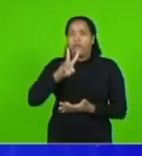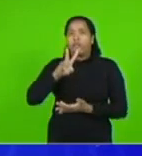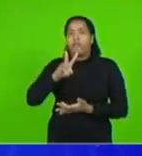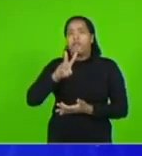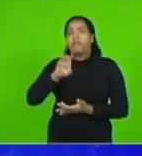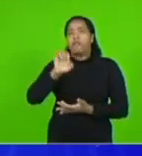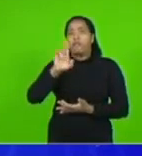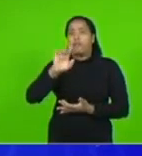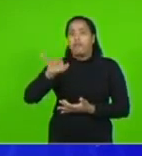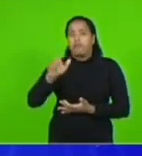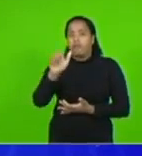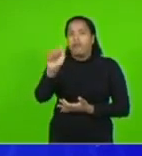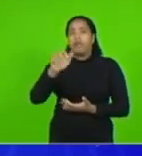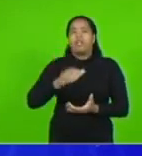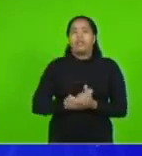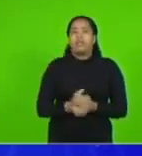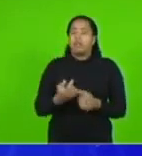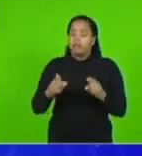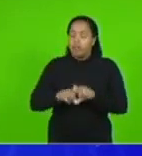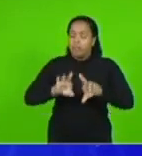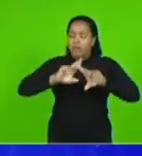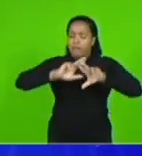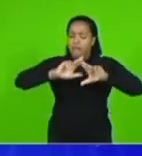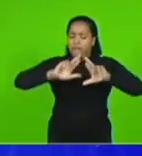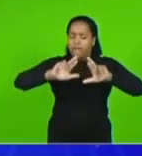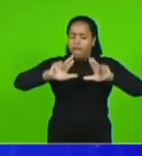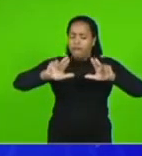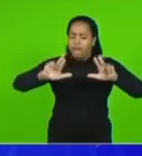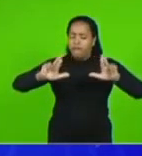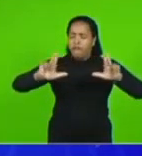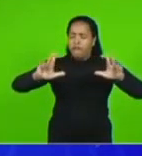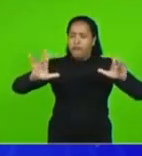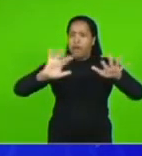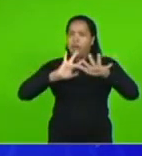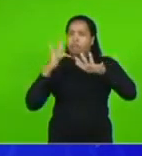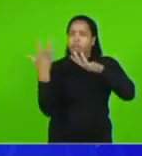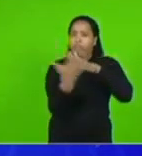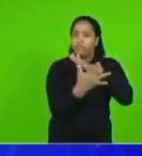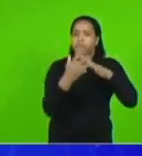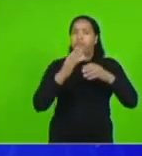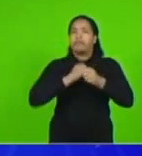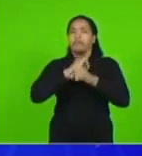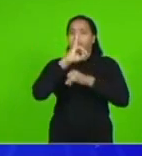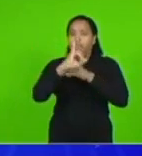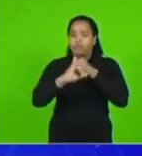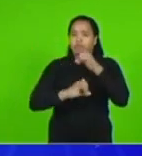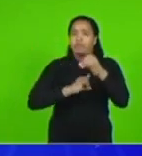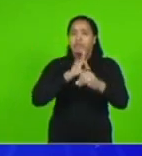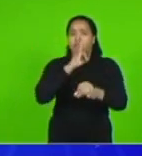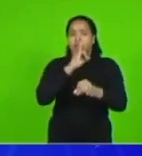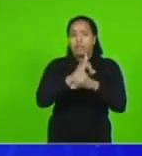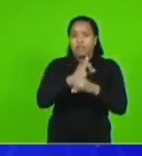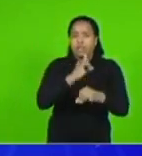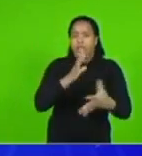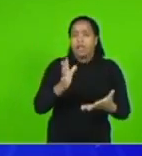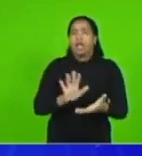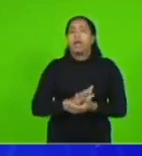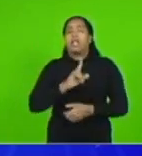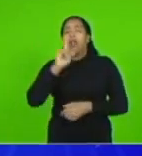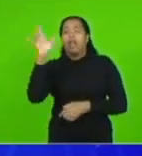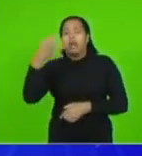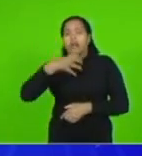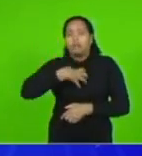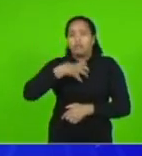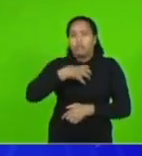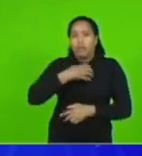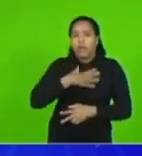different magazines talked about this event, and multiple different internet portals, different